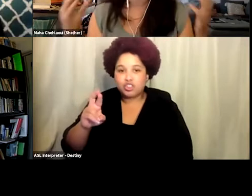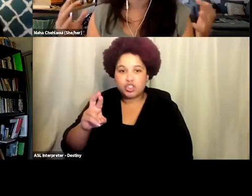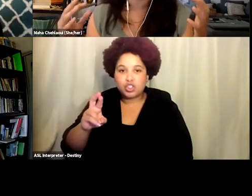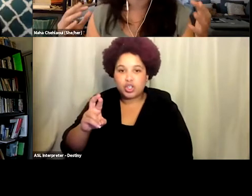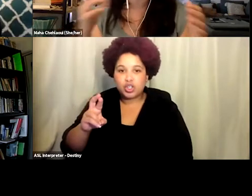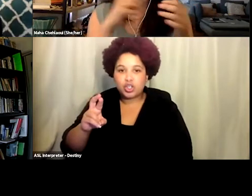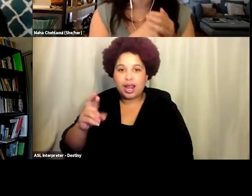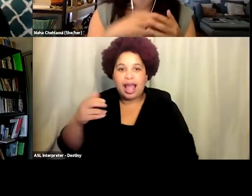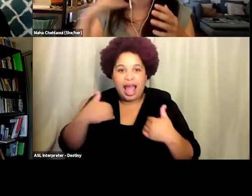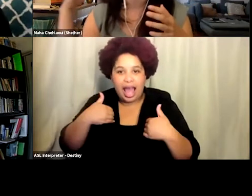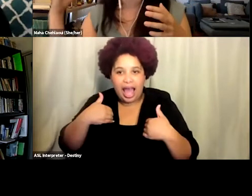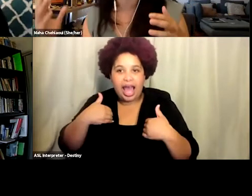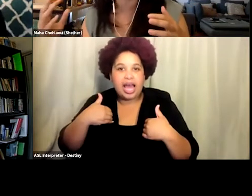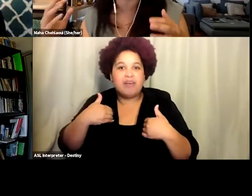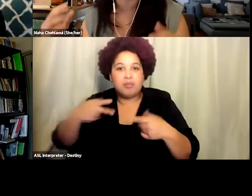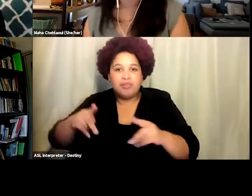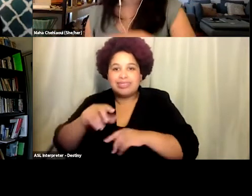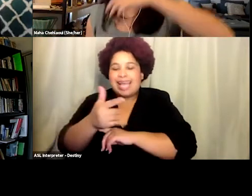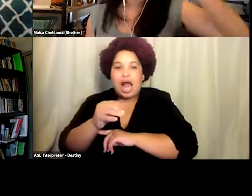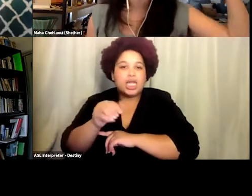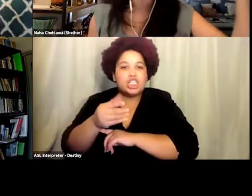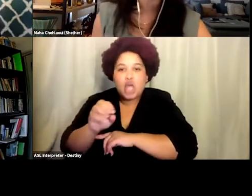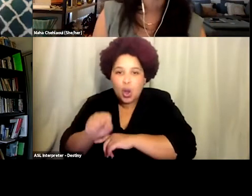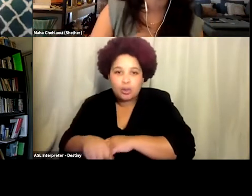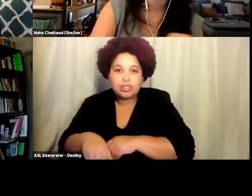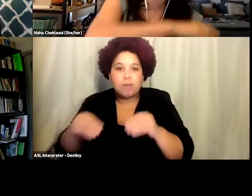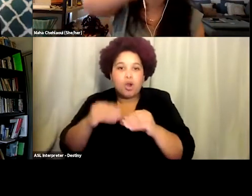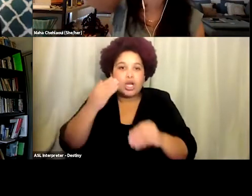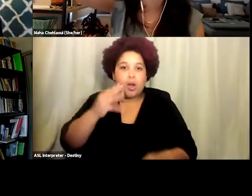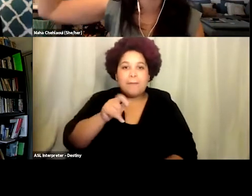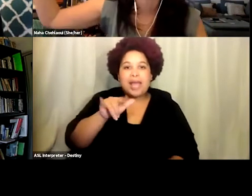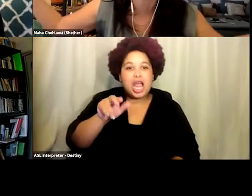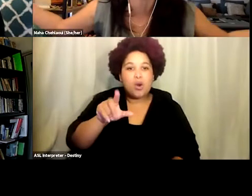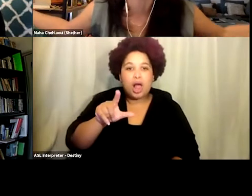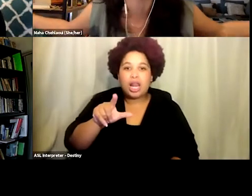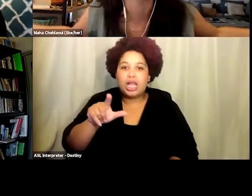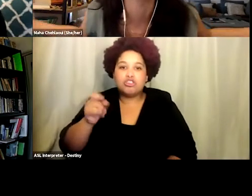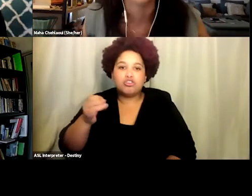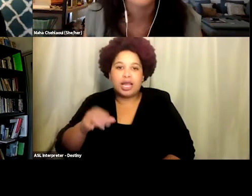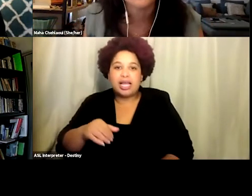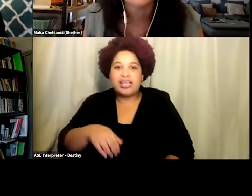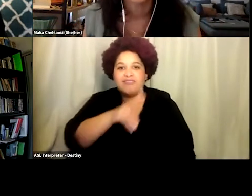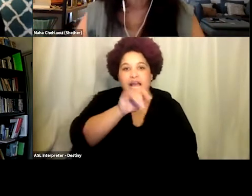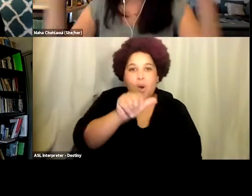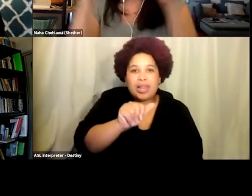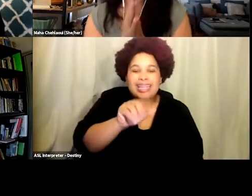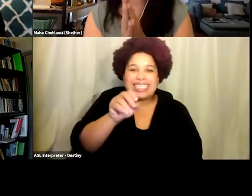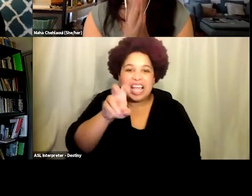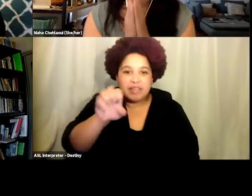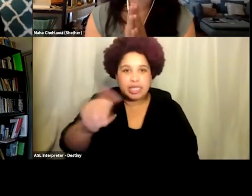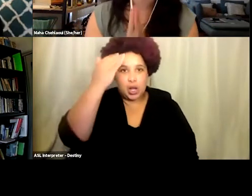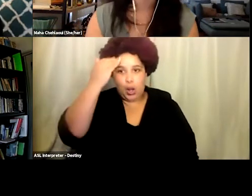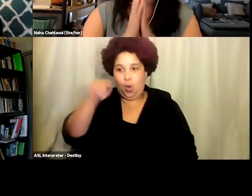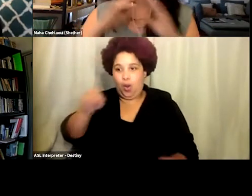have the privilege, that the Gal Gadots have the privilege, that more people know Meryl Streep than bloody Viola Davis. So